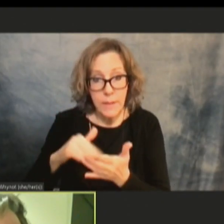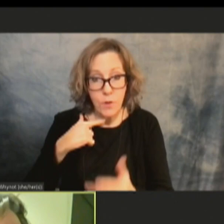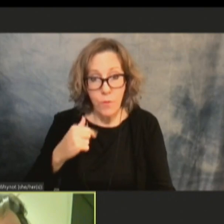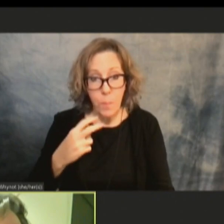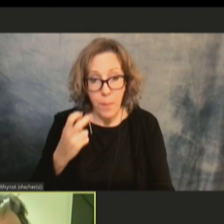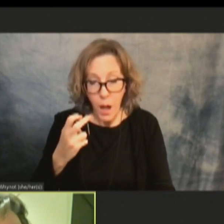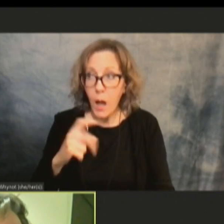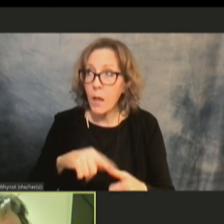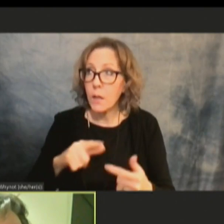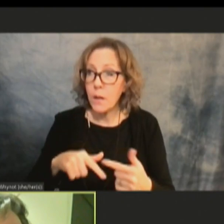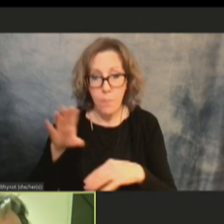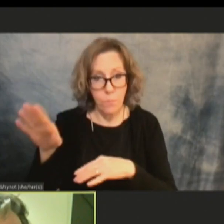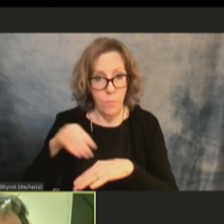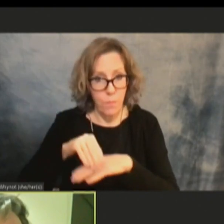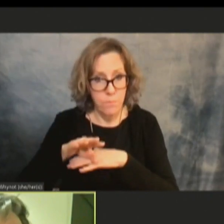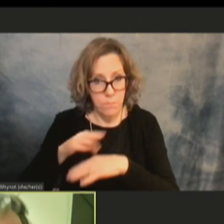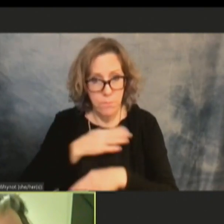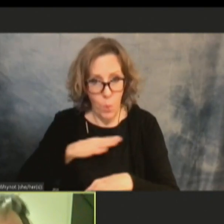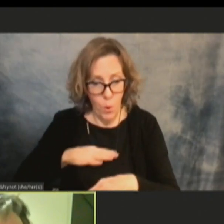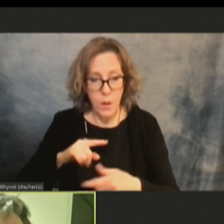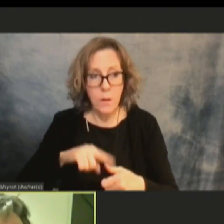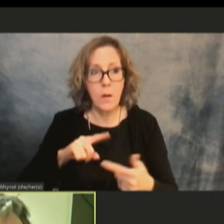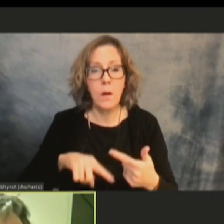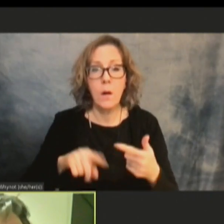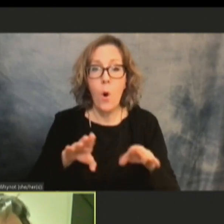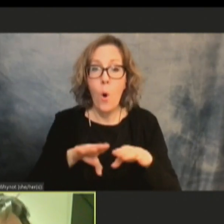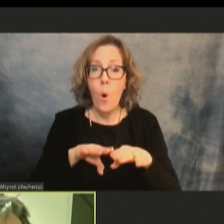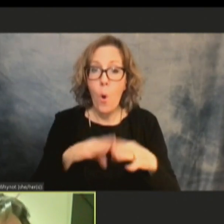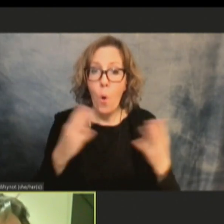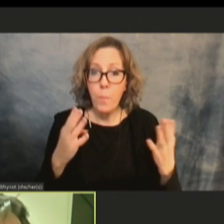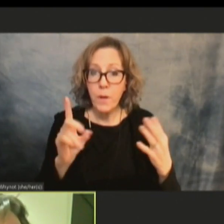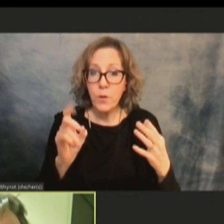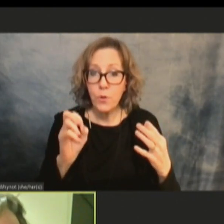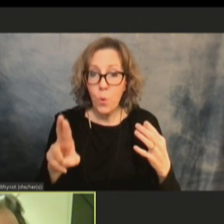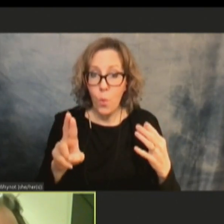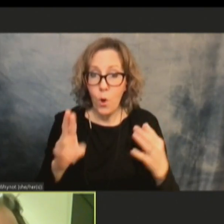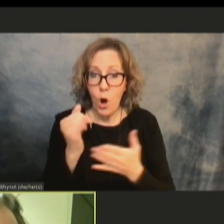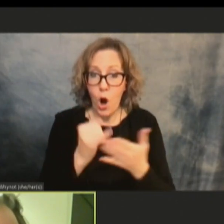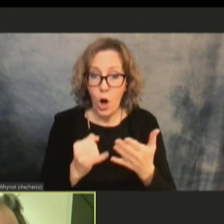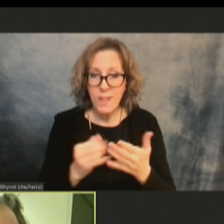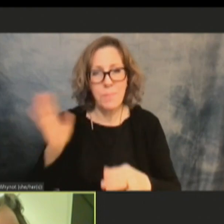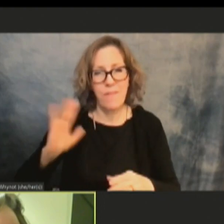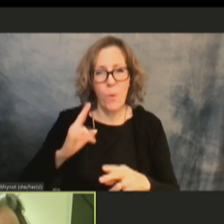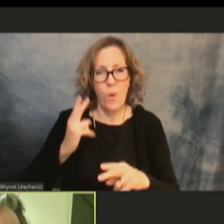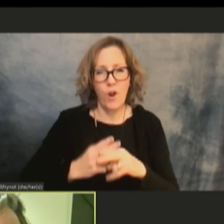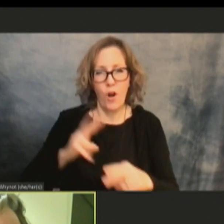Arts, formerly Very Special Arts of Massachusetts,